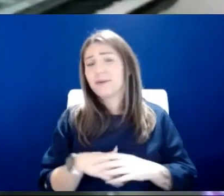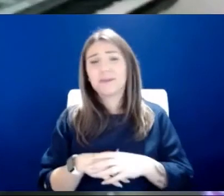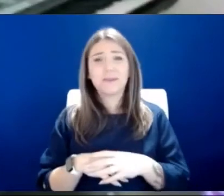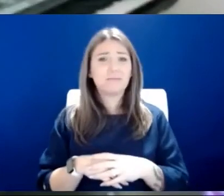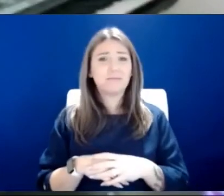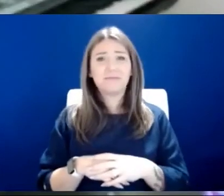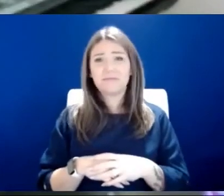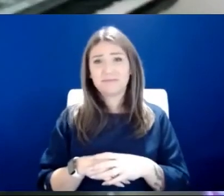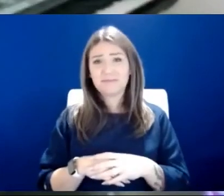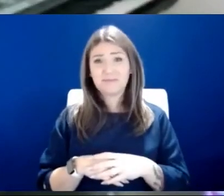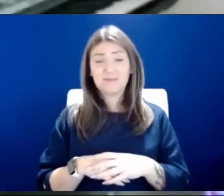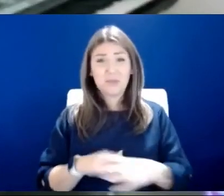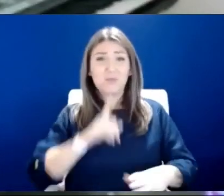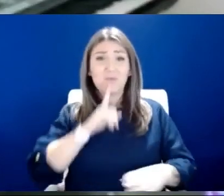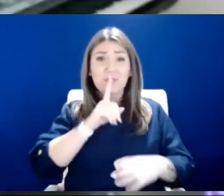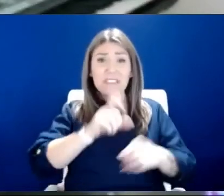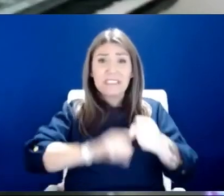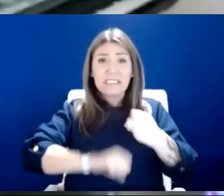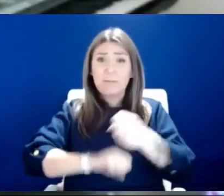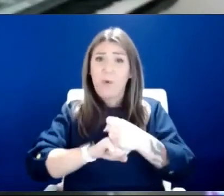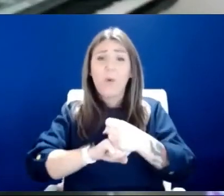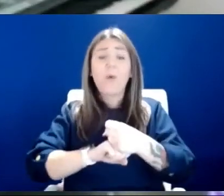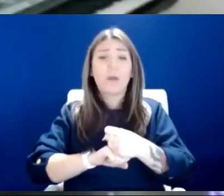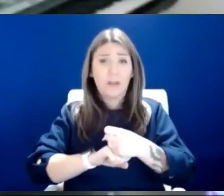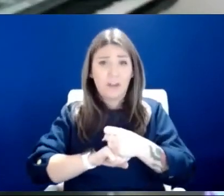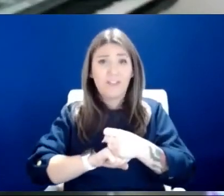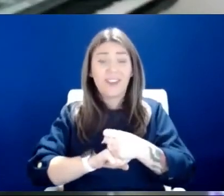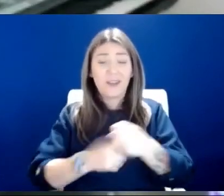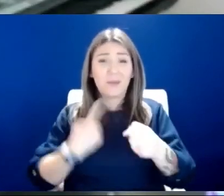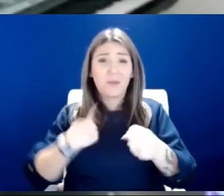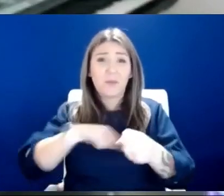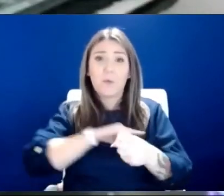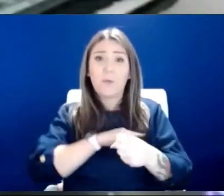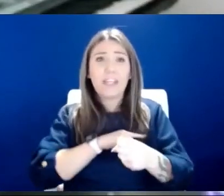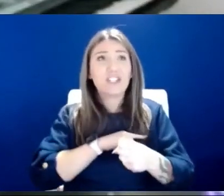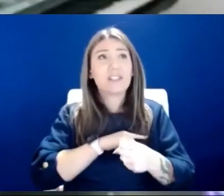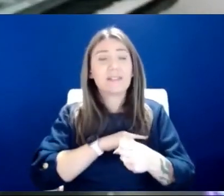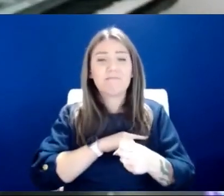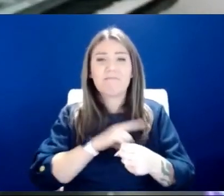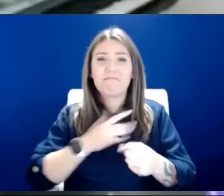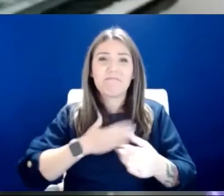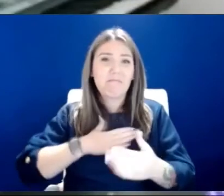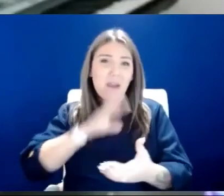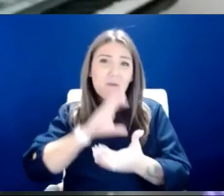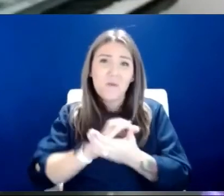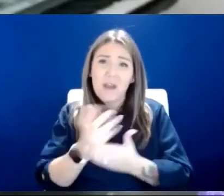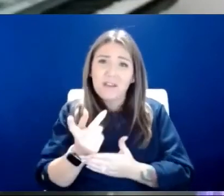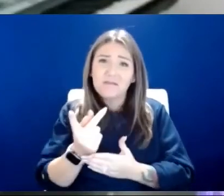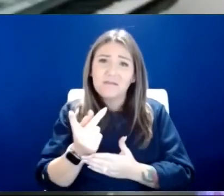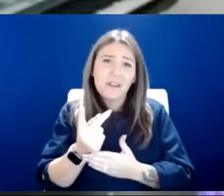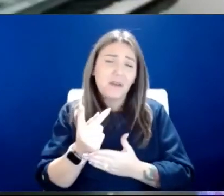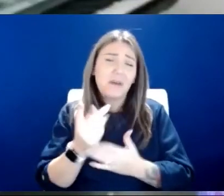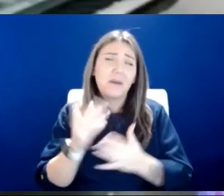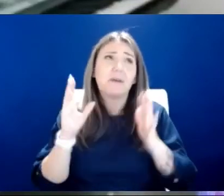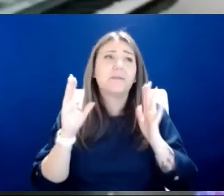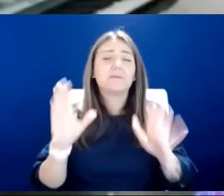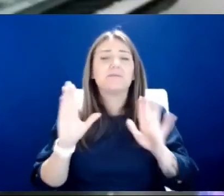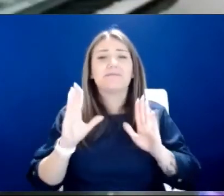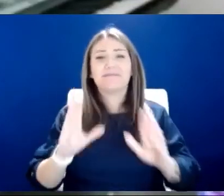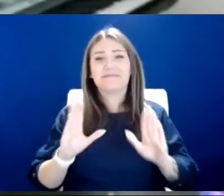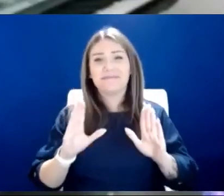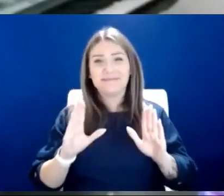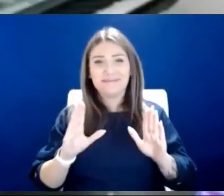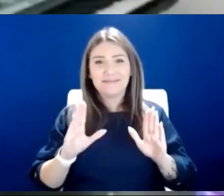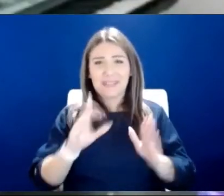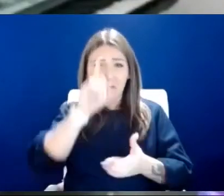they're real supportive, and you know, my wife and I are just wonderful and